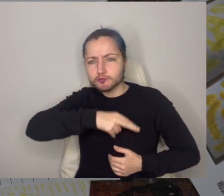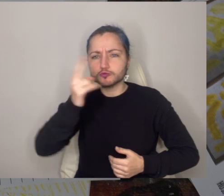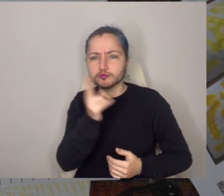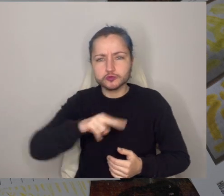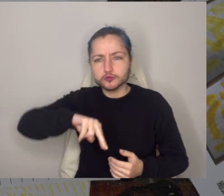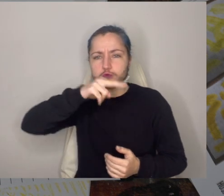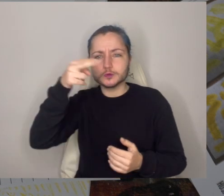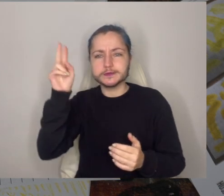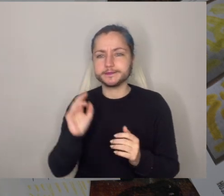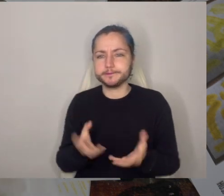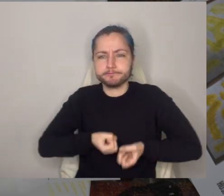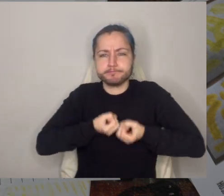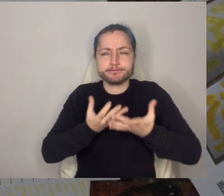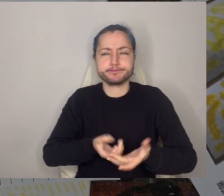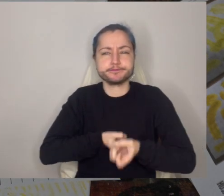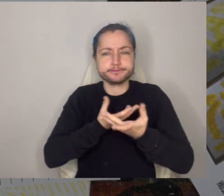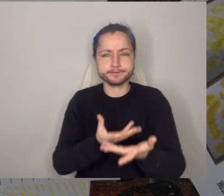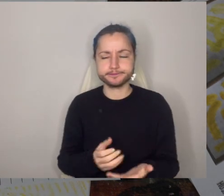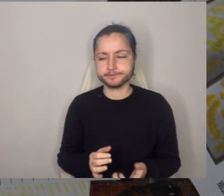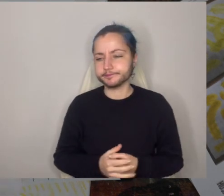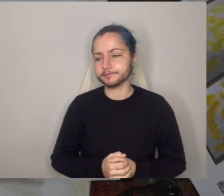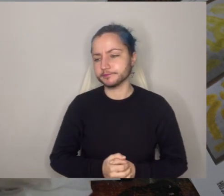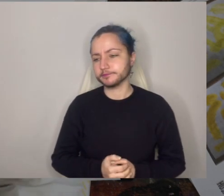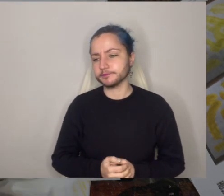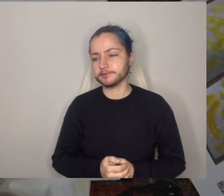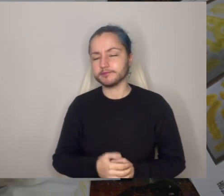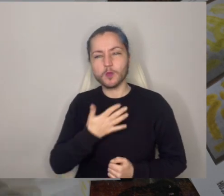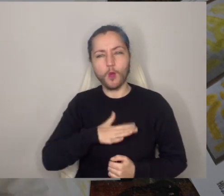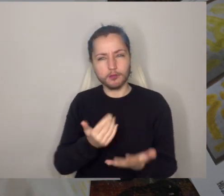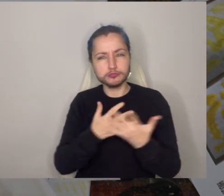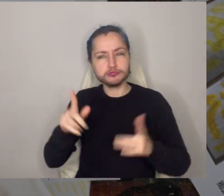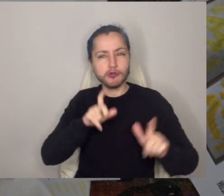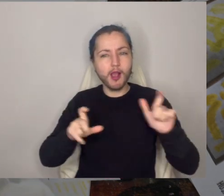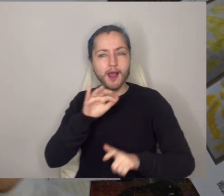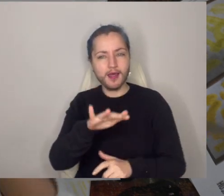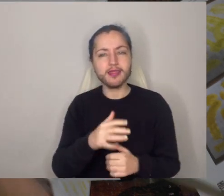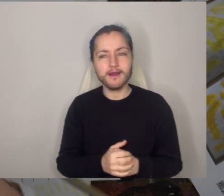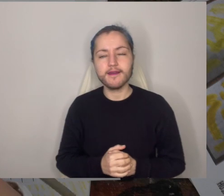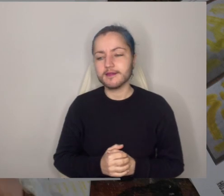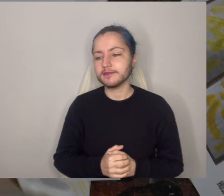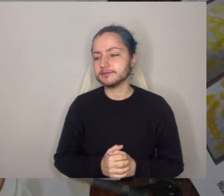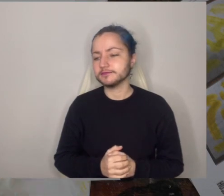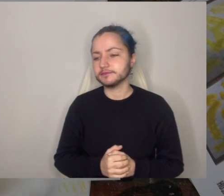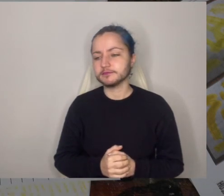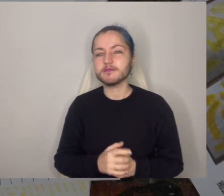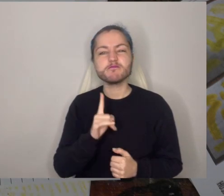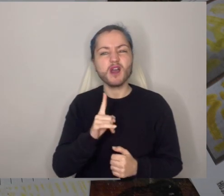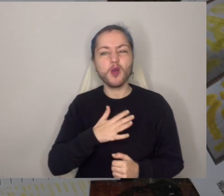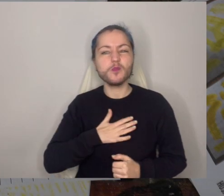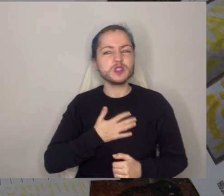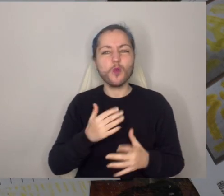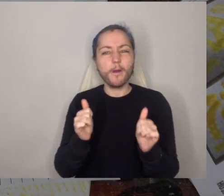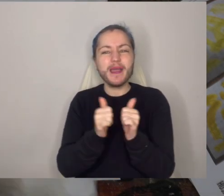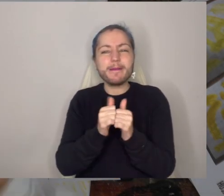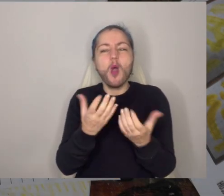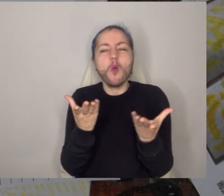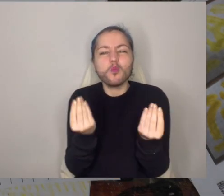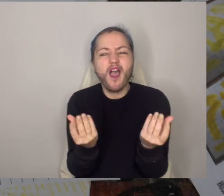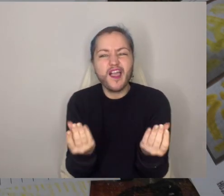printed template. So again, not too much water, but not too dry. And just really big